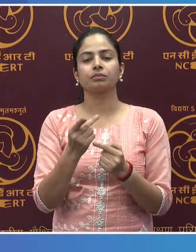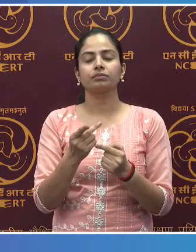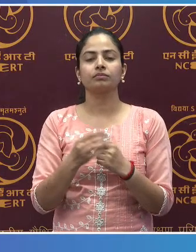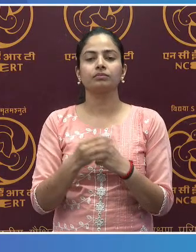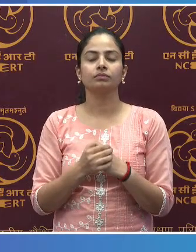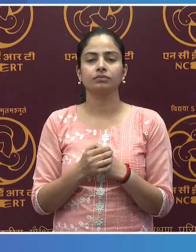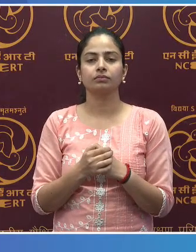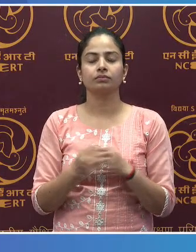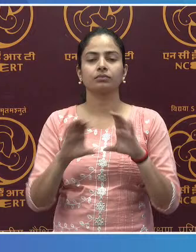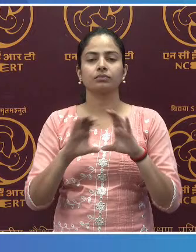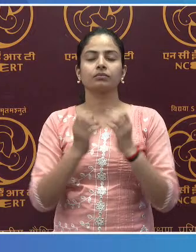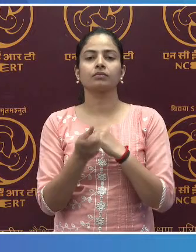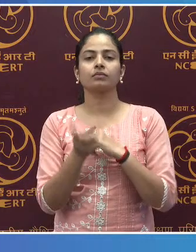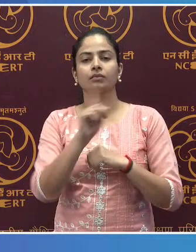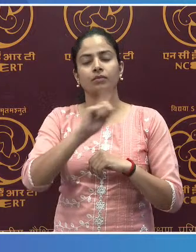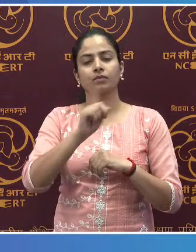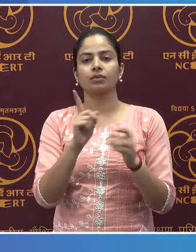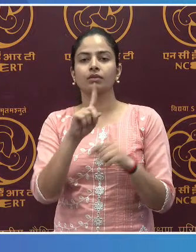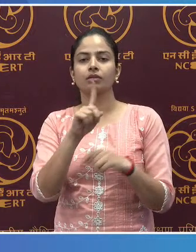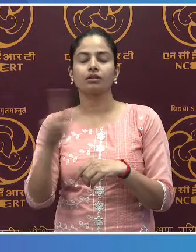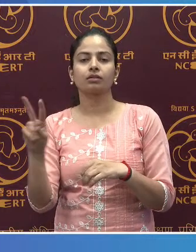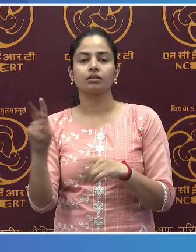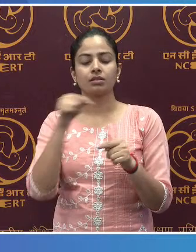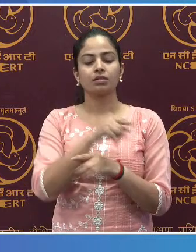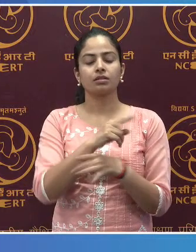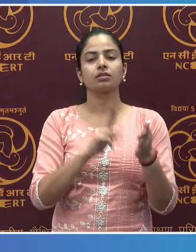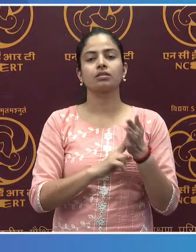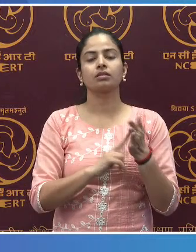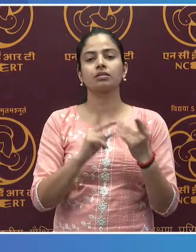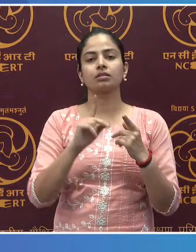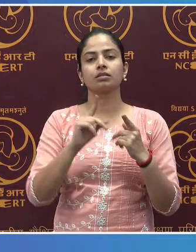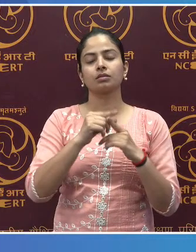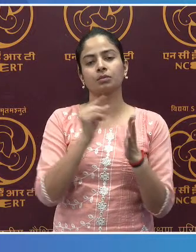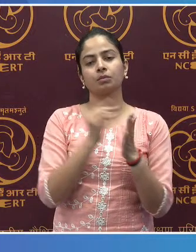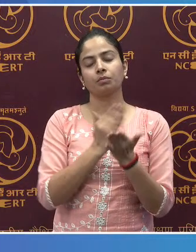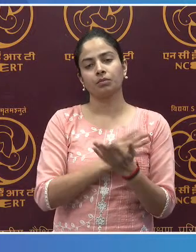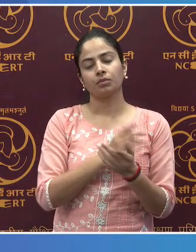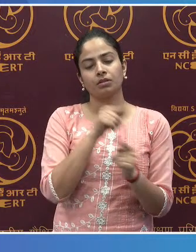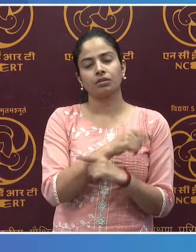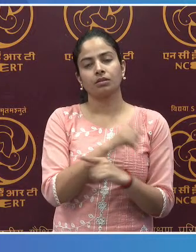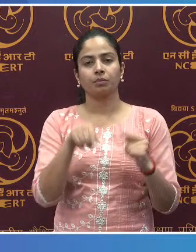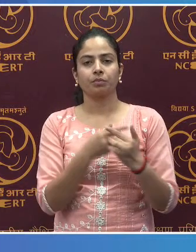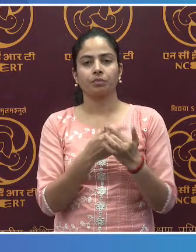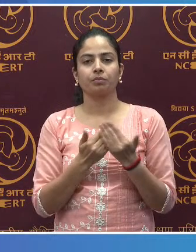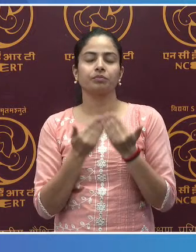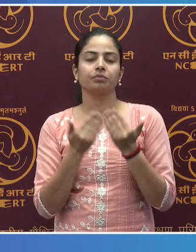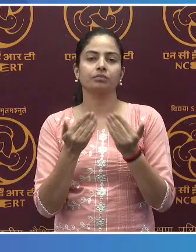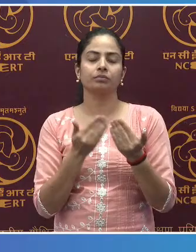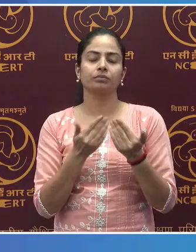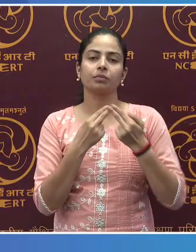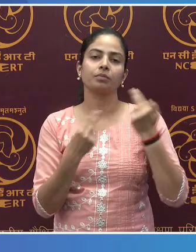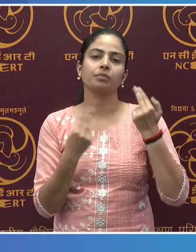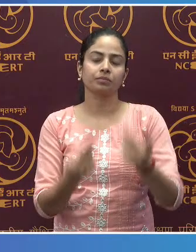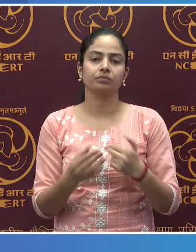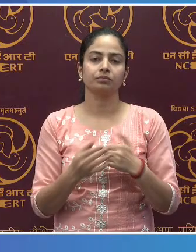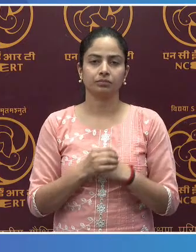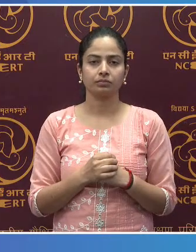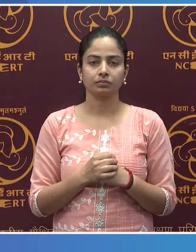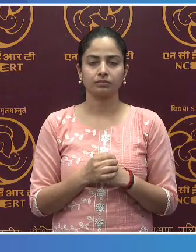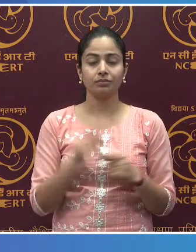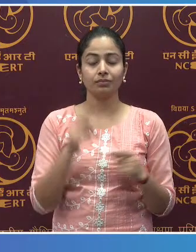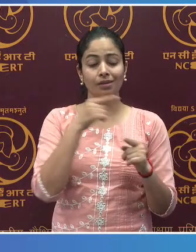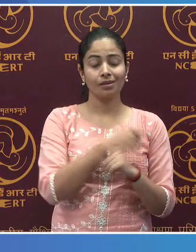is for class 11th and 12th. The education policy deviates from that particular structure, and the school education has been visualized